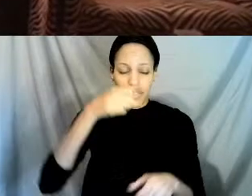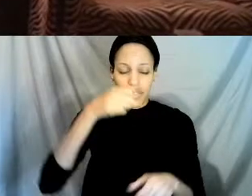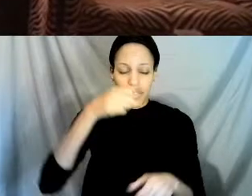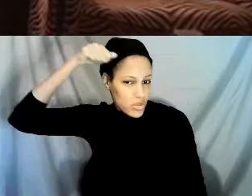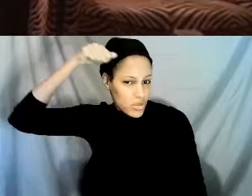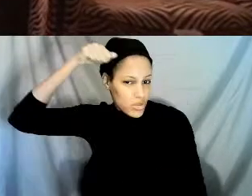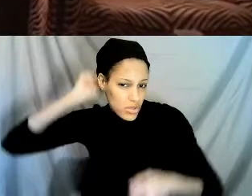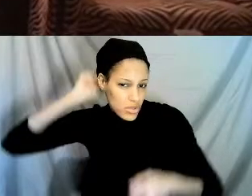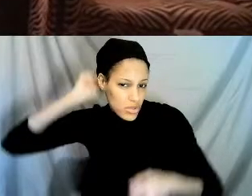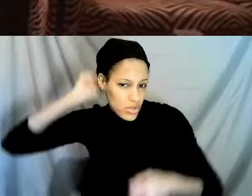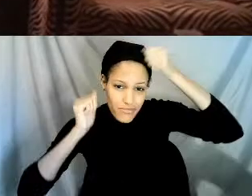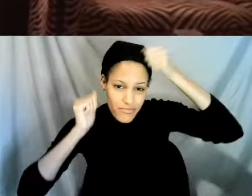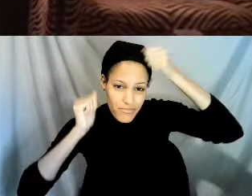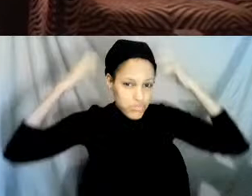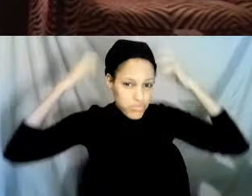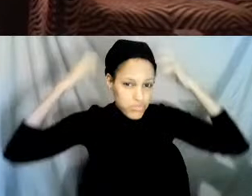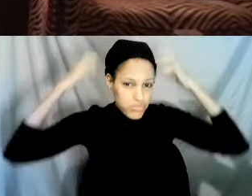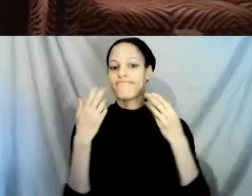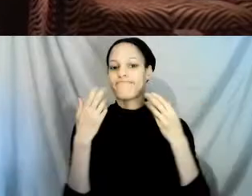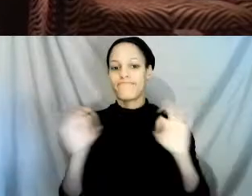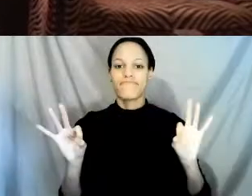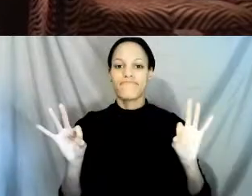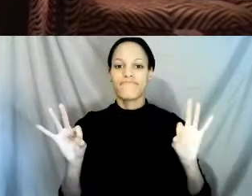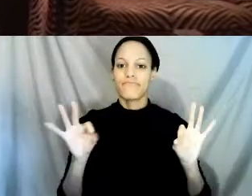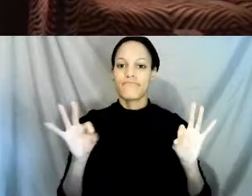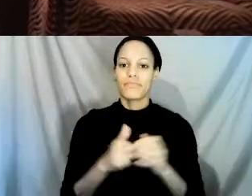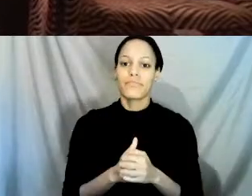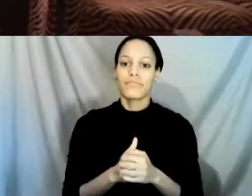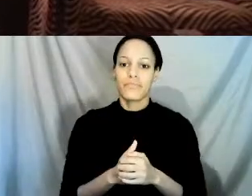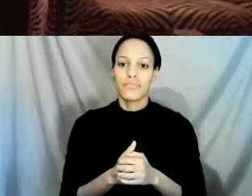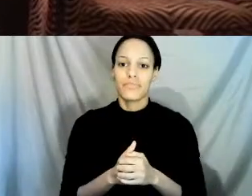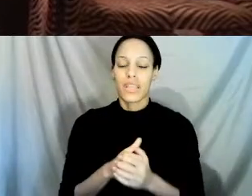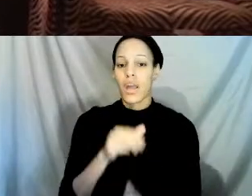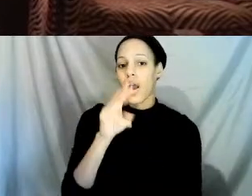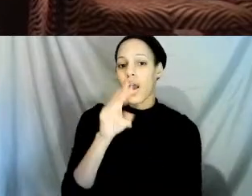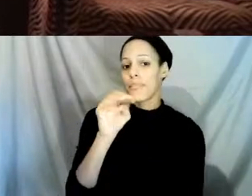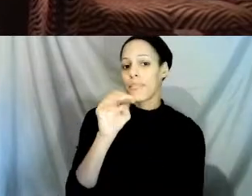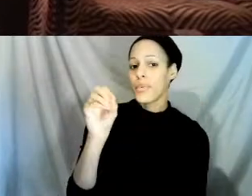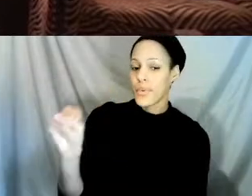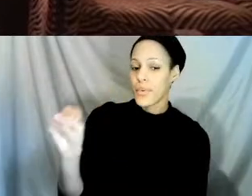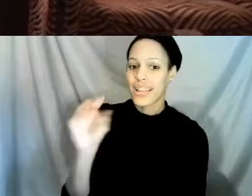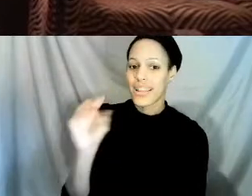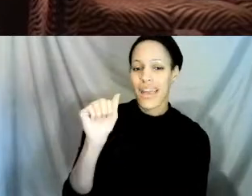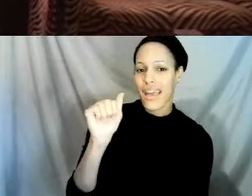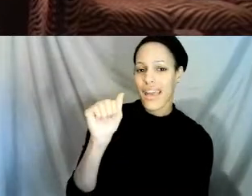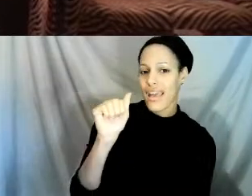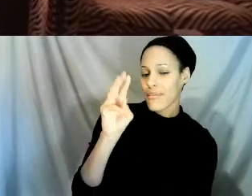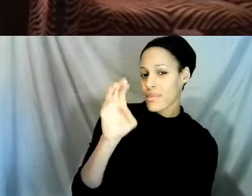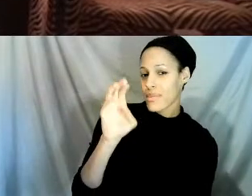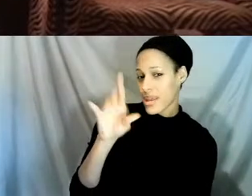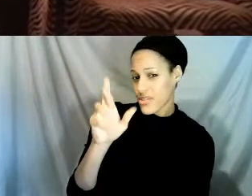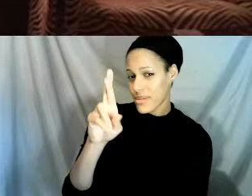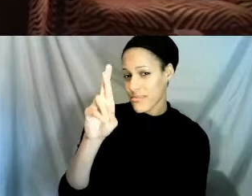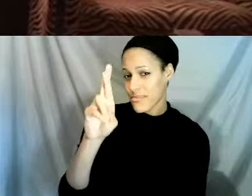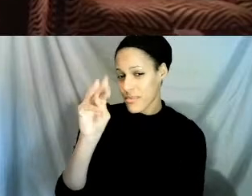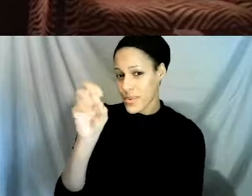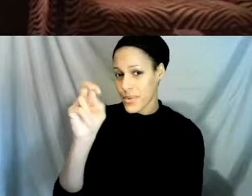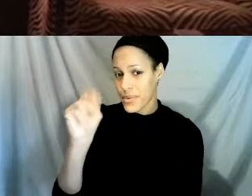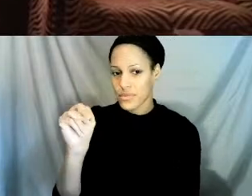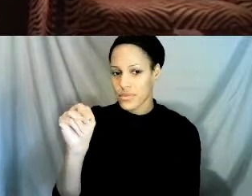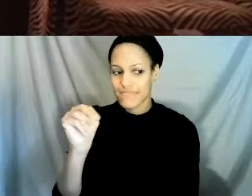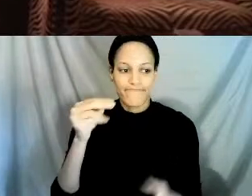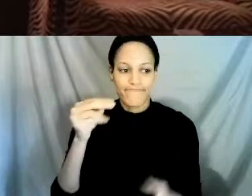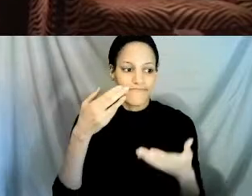Mhoon. Amy Mary Mhoon, that last name, we don't know what it is. It could be Native American and it was Mhoon. It